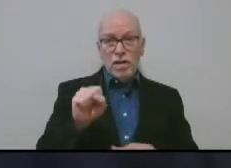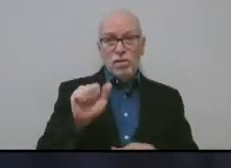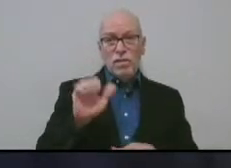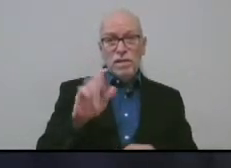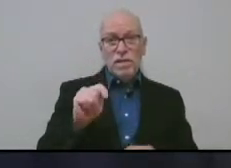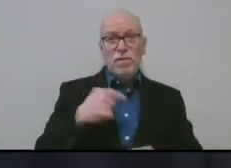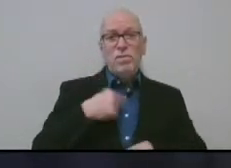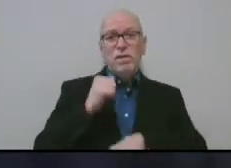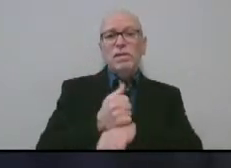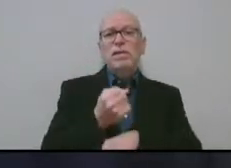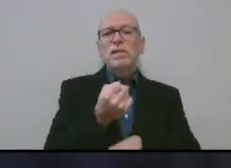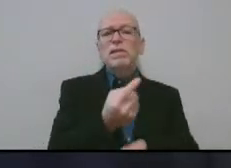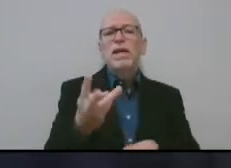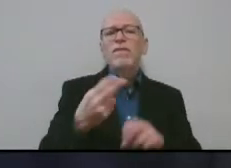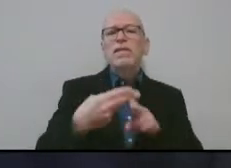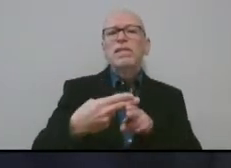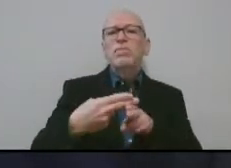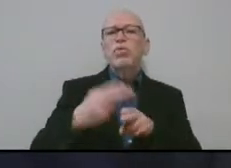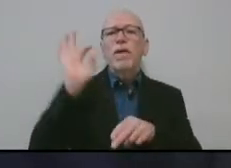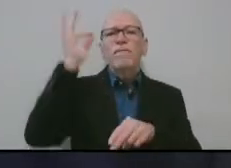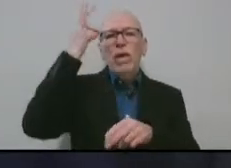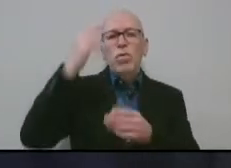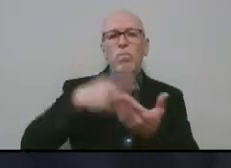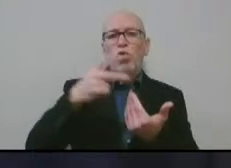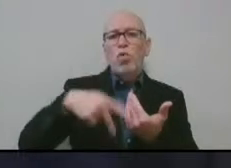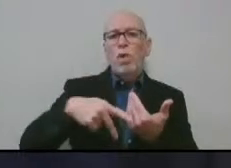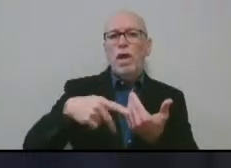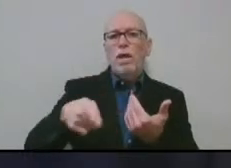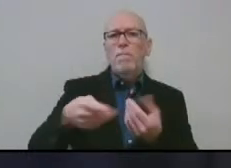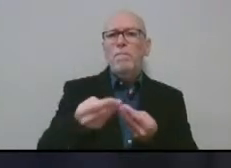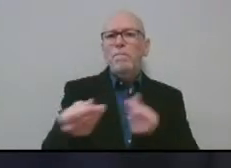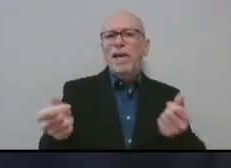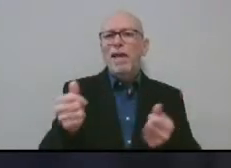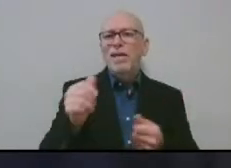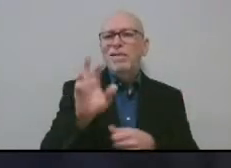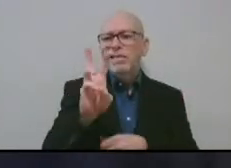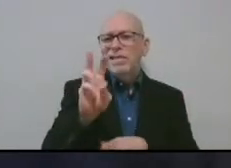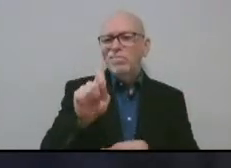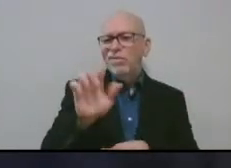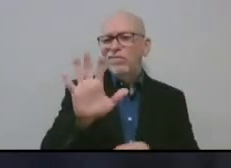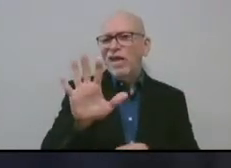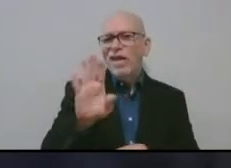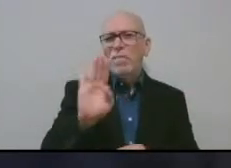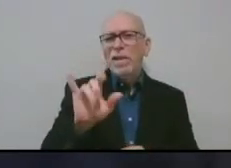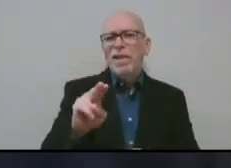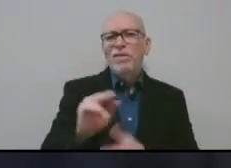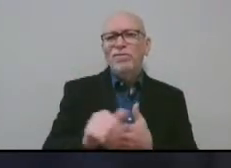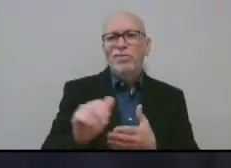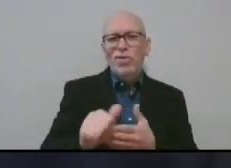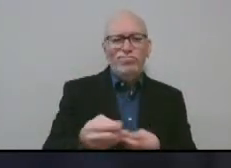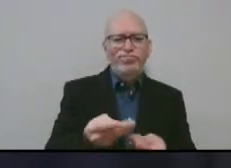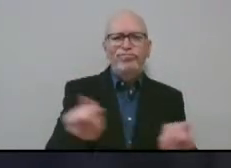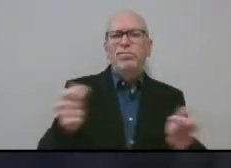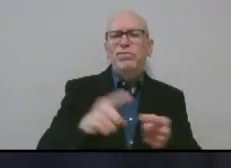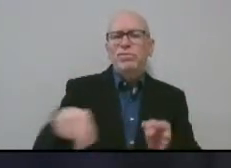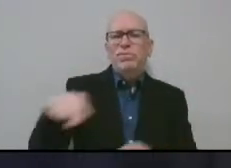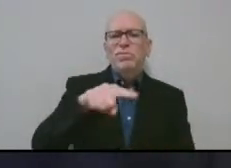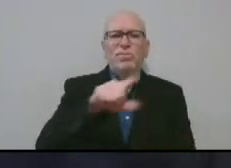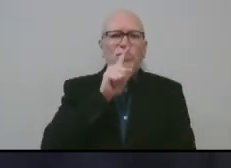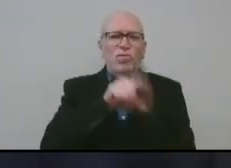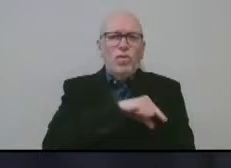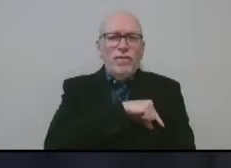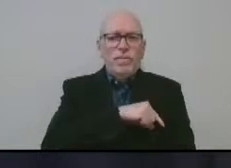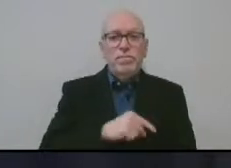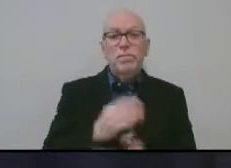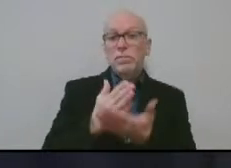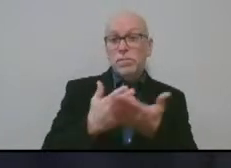several temporary federal programs that paid out over $6.5 billion to eligible claimants. Some of those